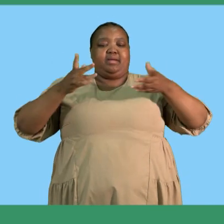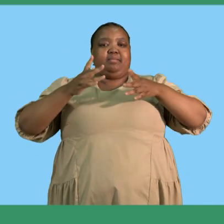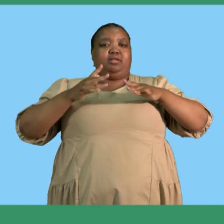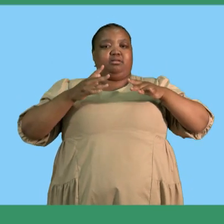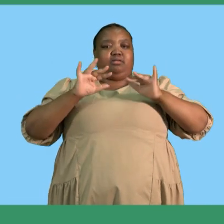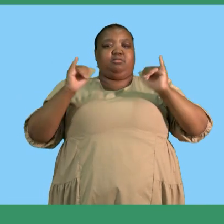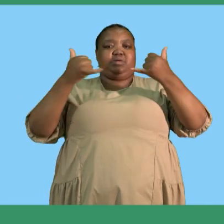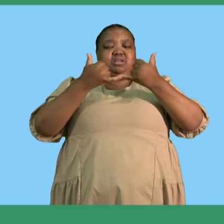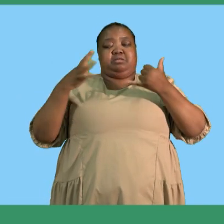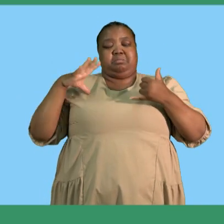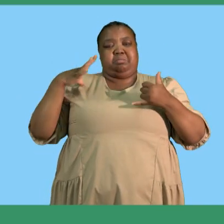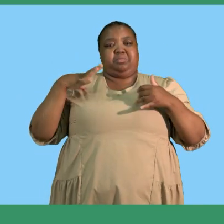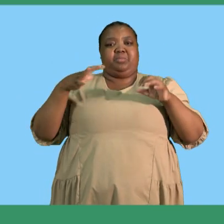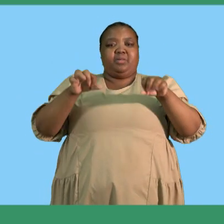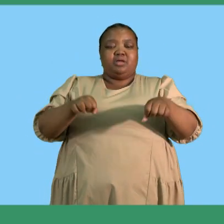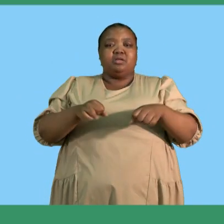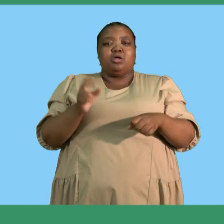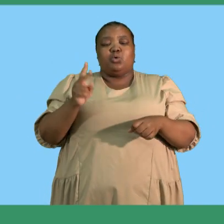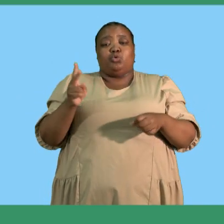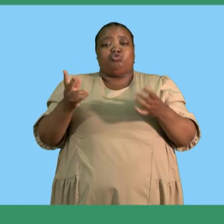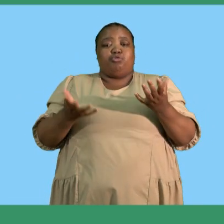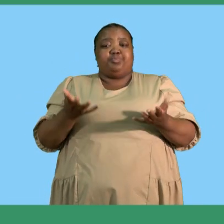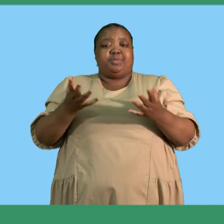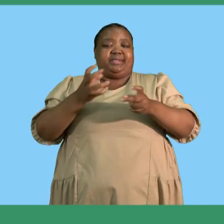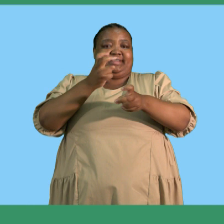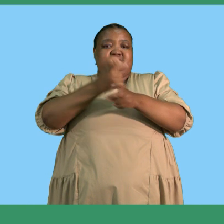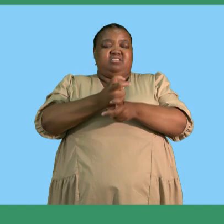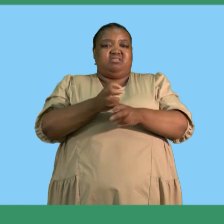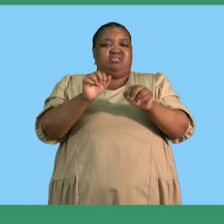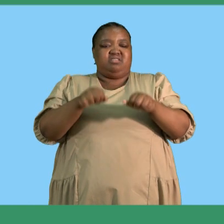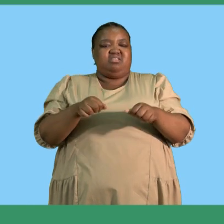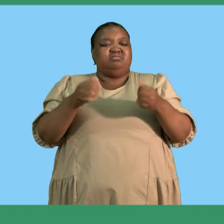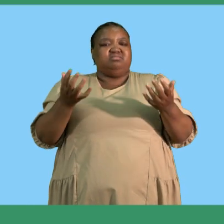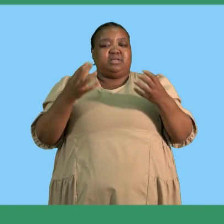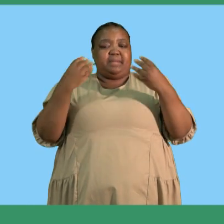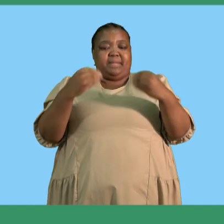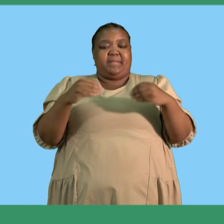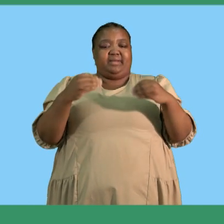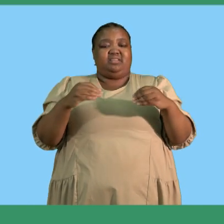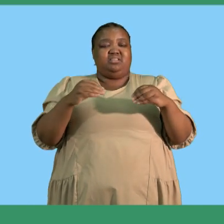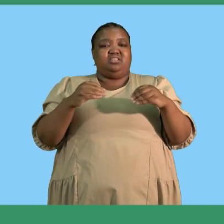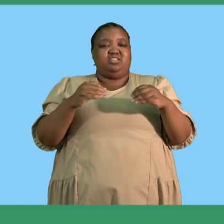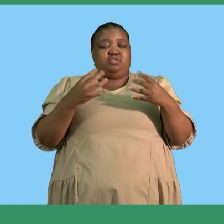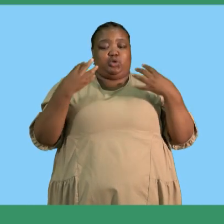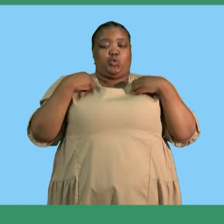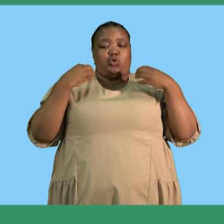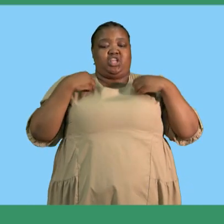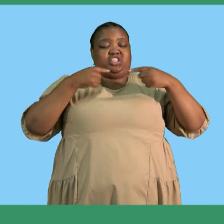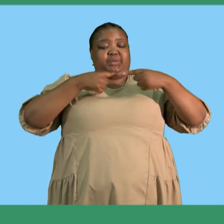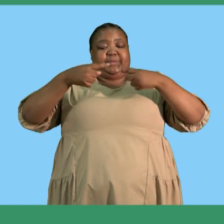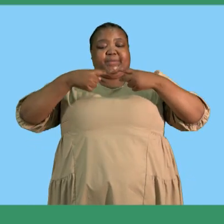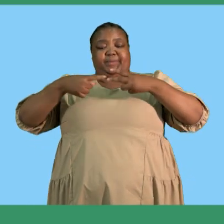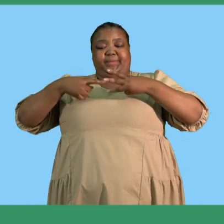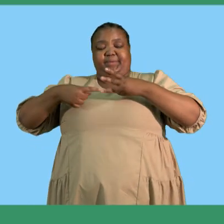companies. And also, it might be difficult for you to state the characteristics of the different forms